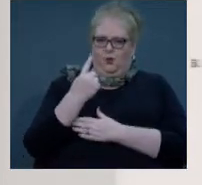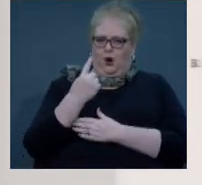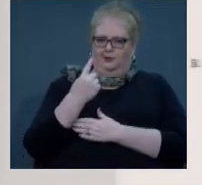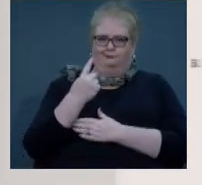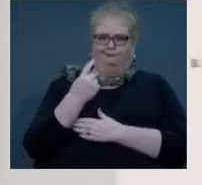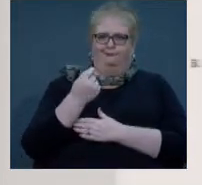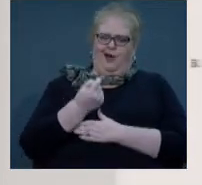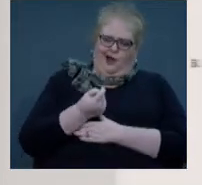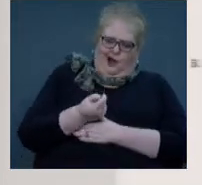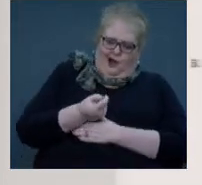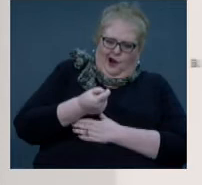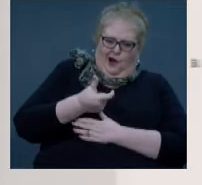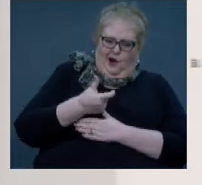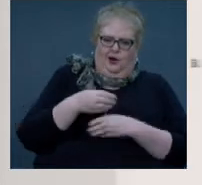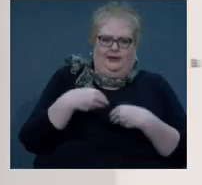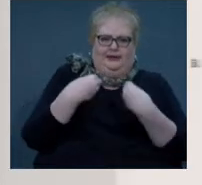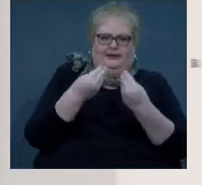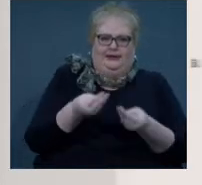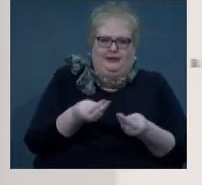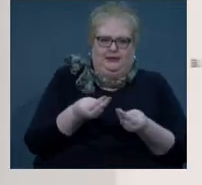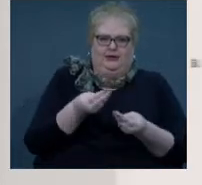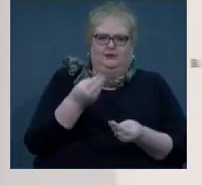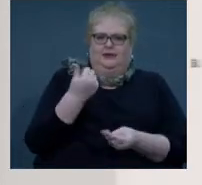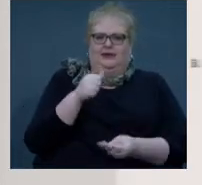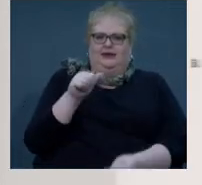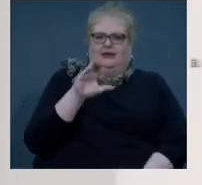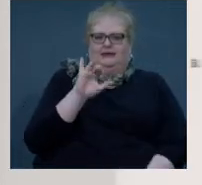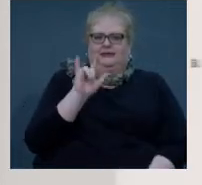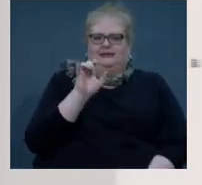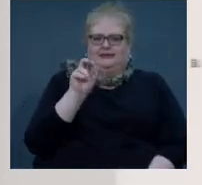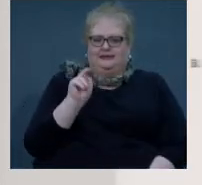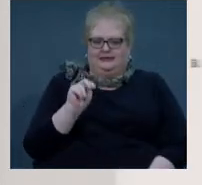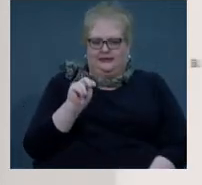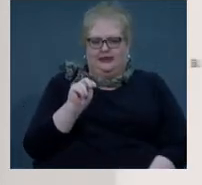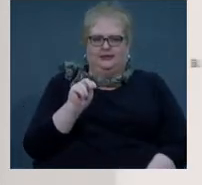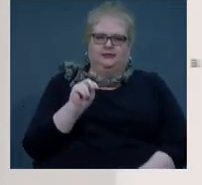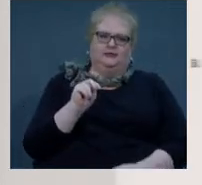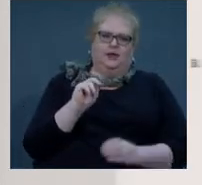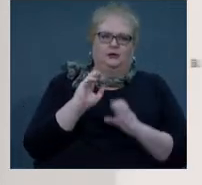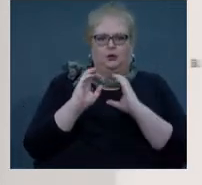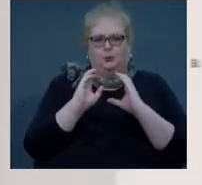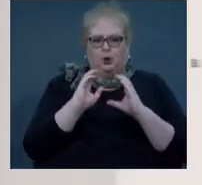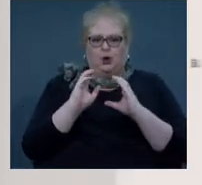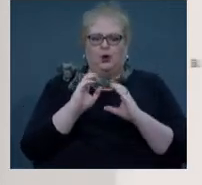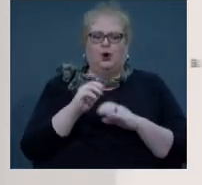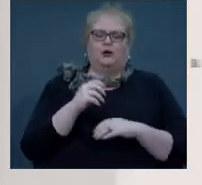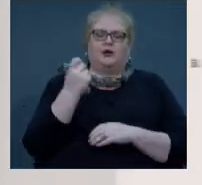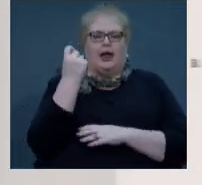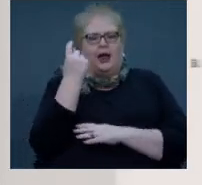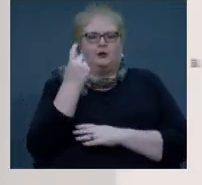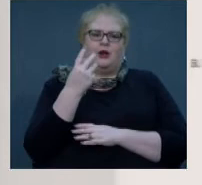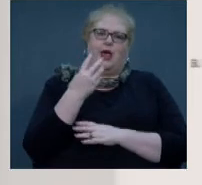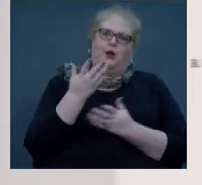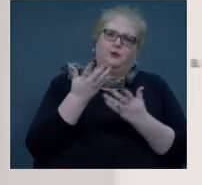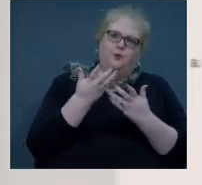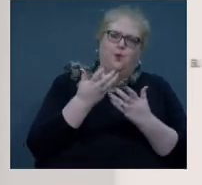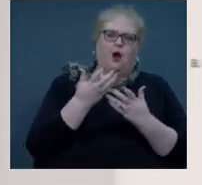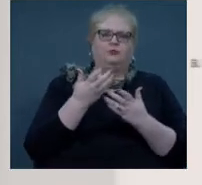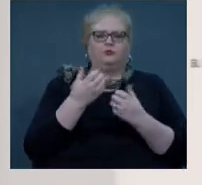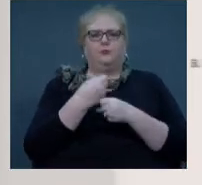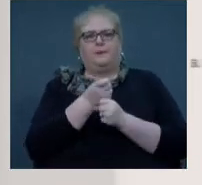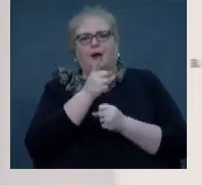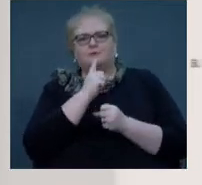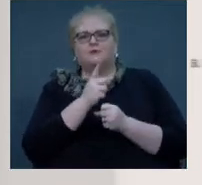is kind of, well, we've got to cover all bases, and I'm okay with that. But